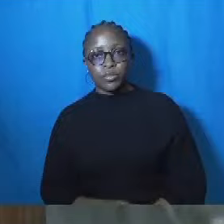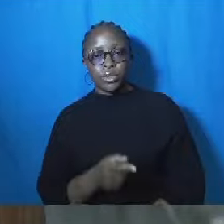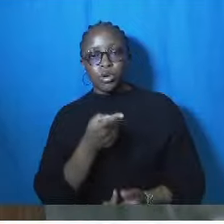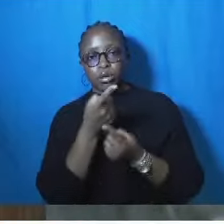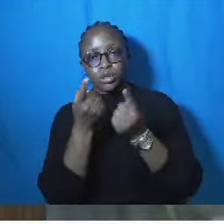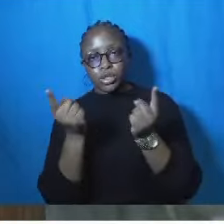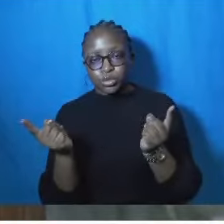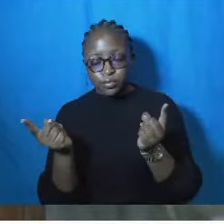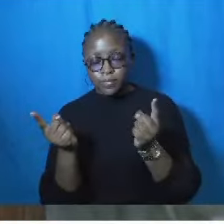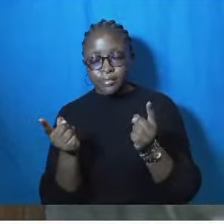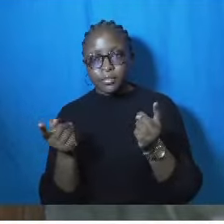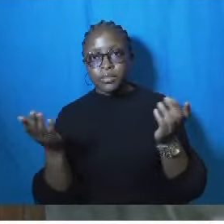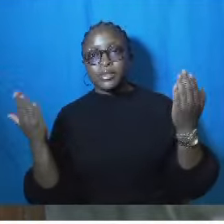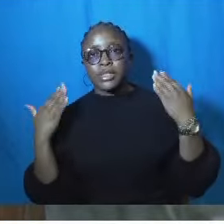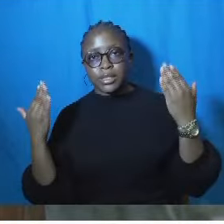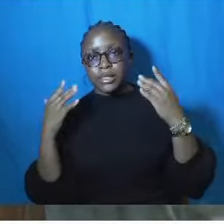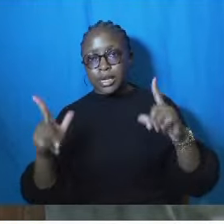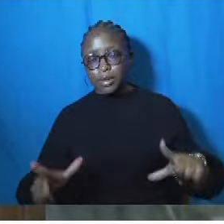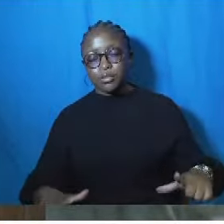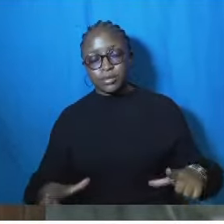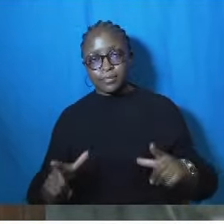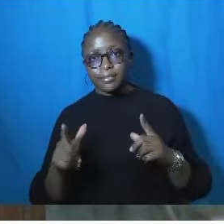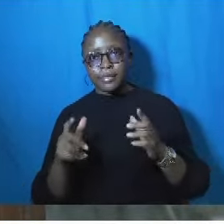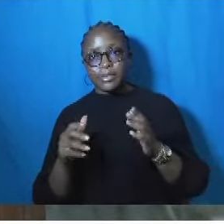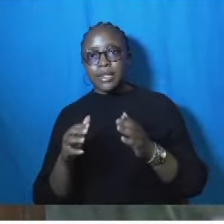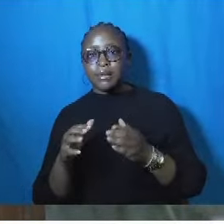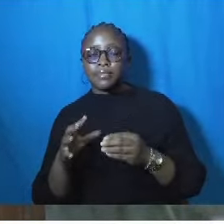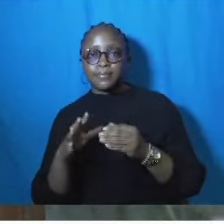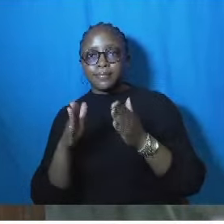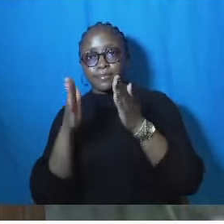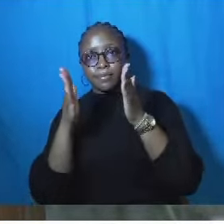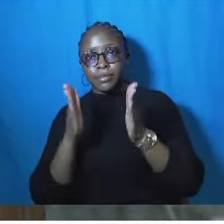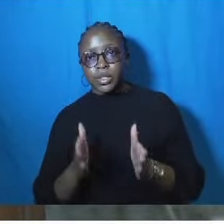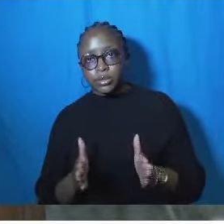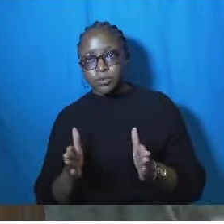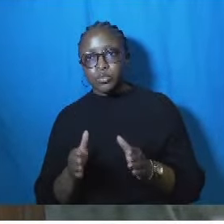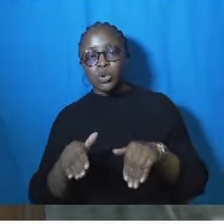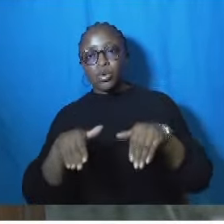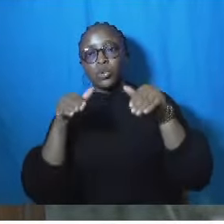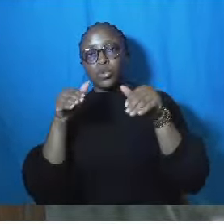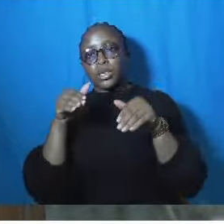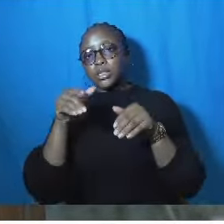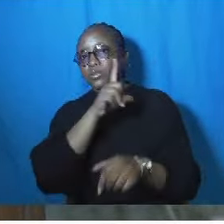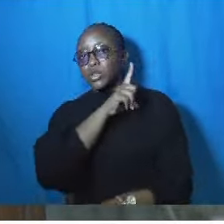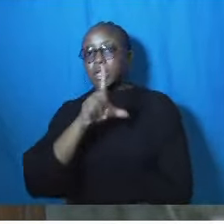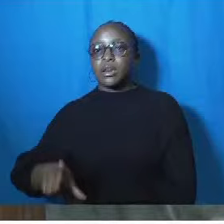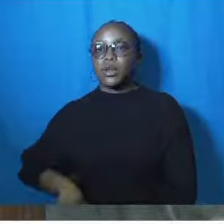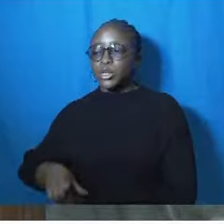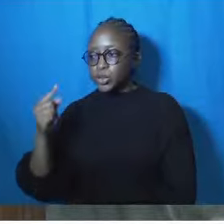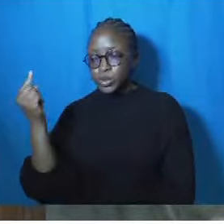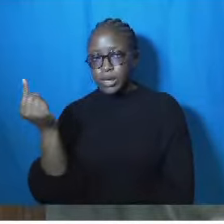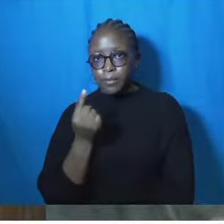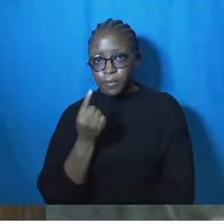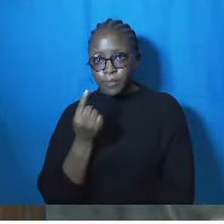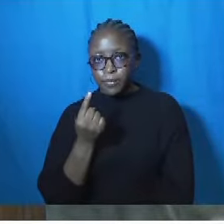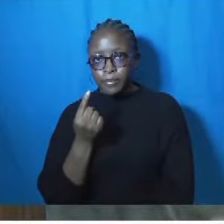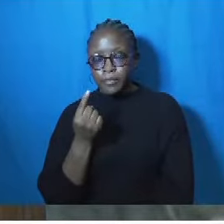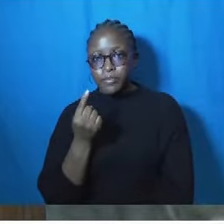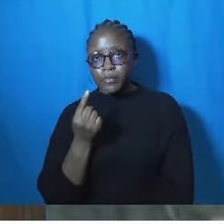just waiting for the Lord to come. And if he comes while you're still alive, your body will just be